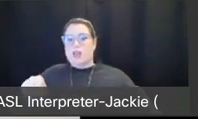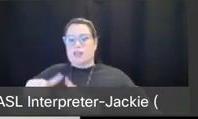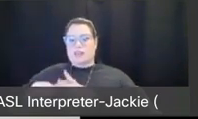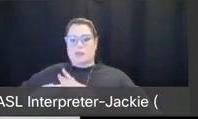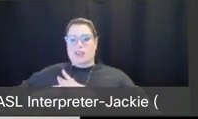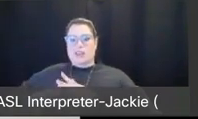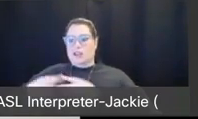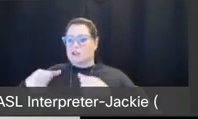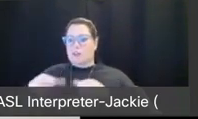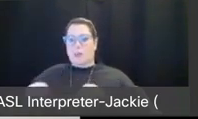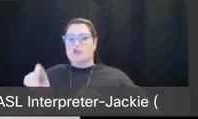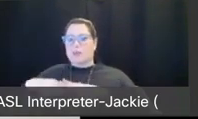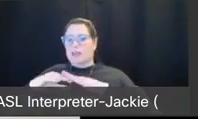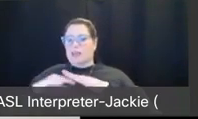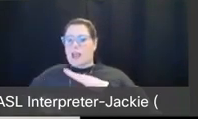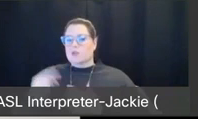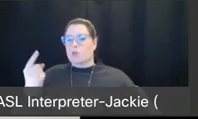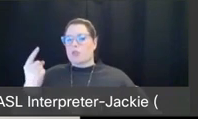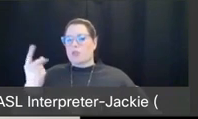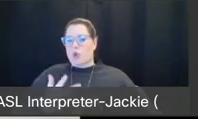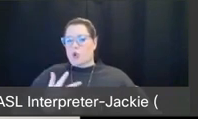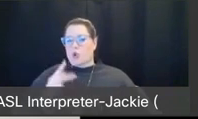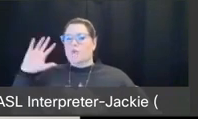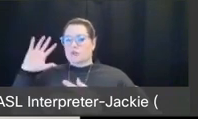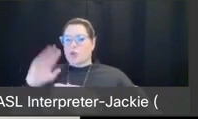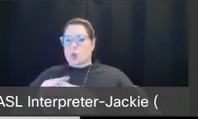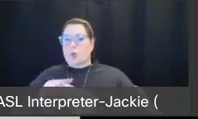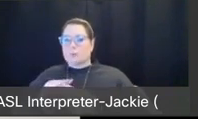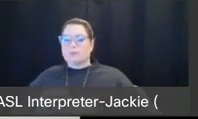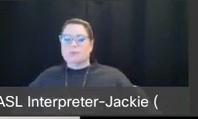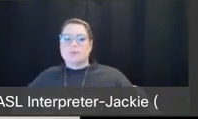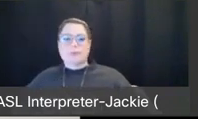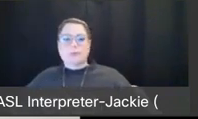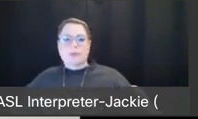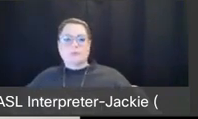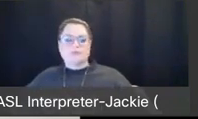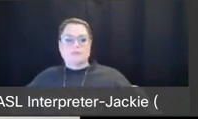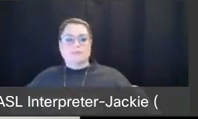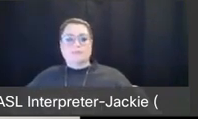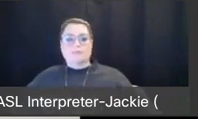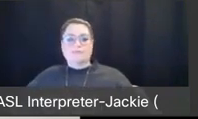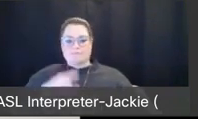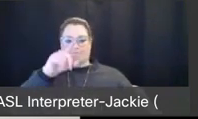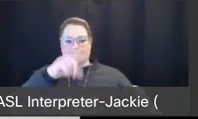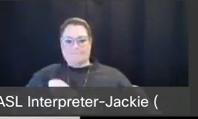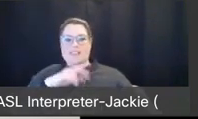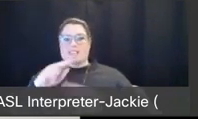So some examples, tree service scams. Someone comes to your door and they claim that